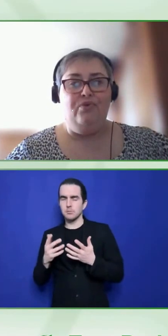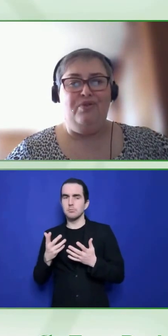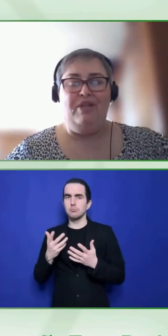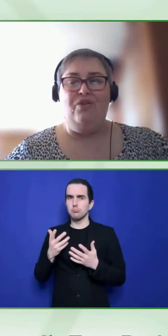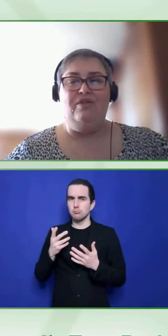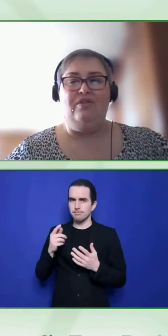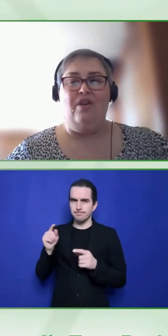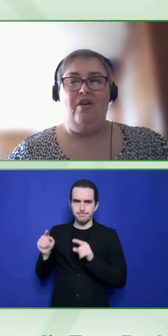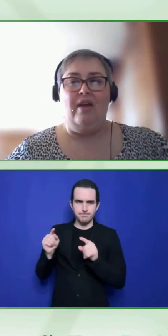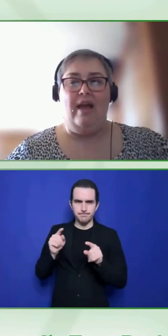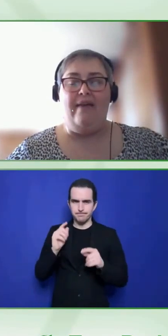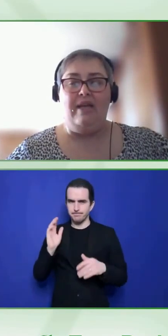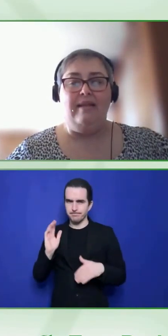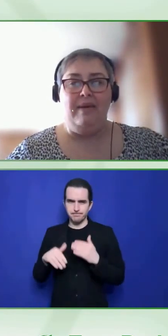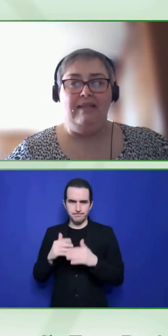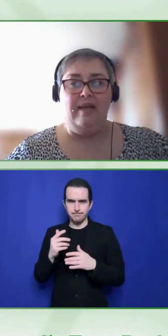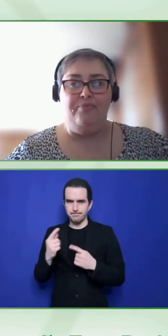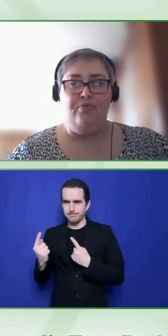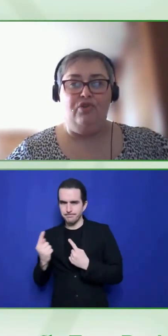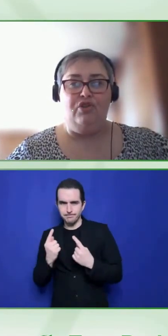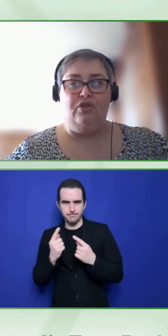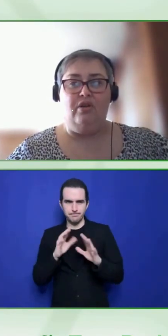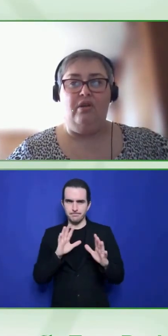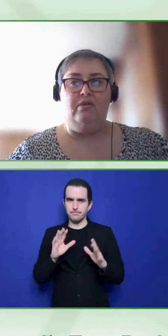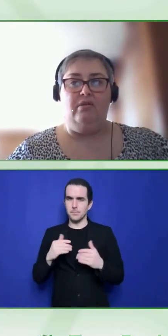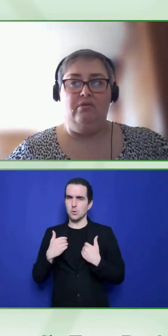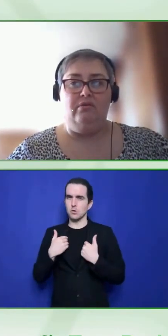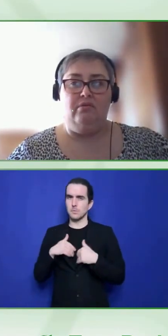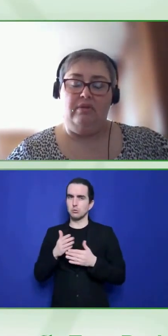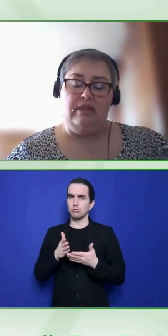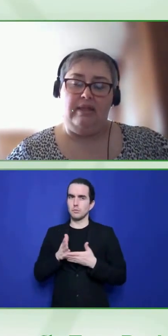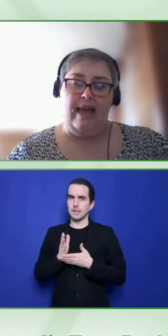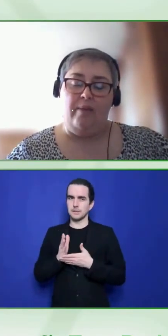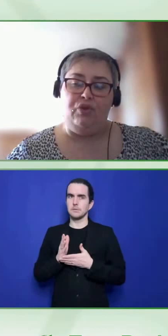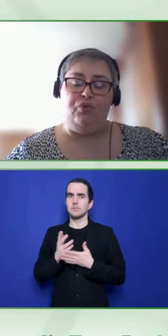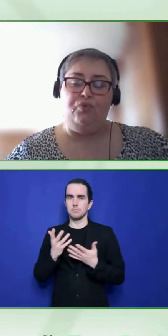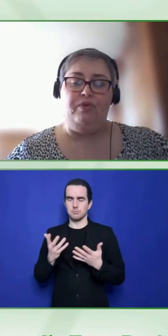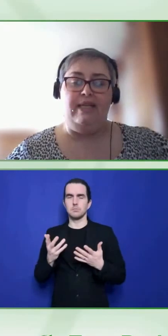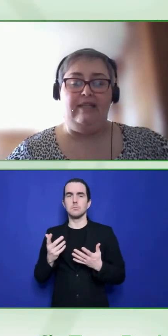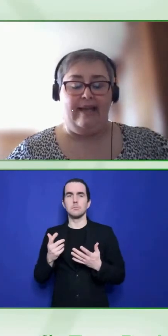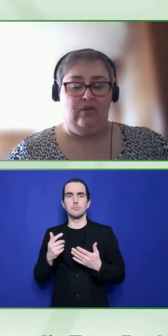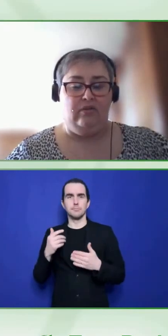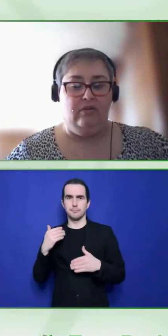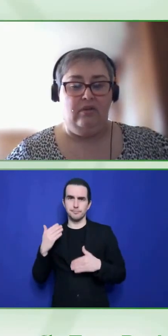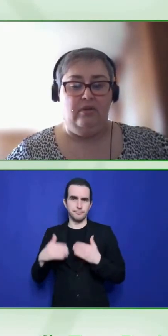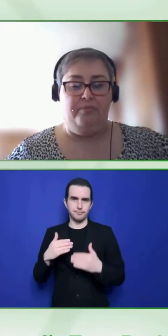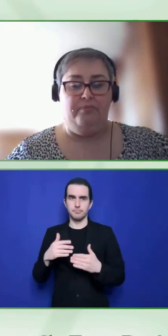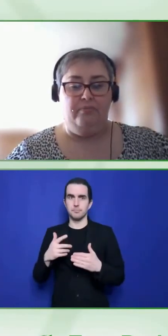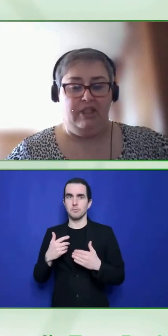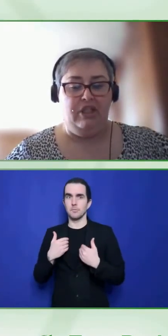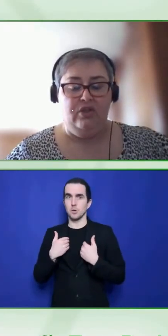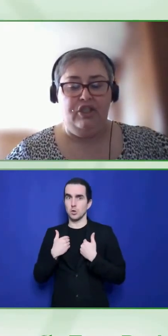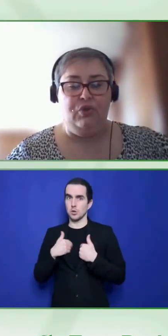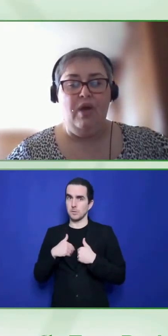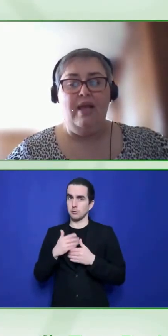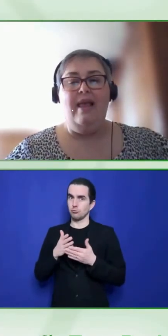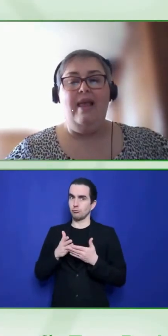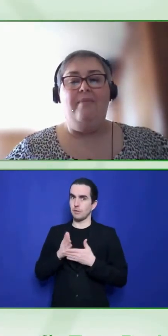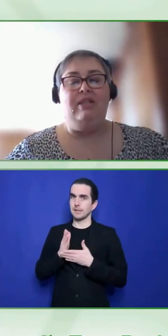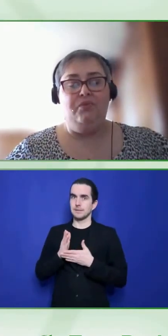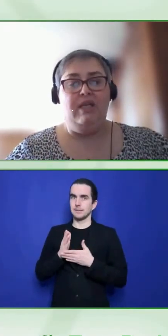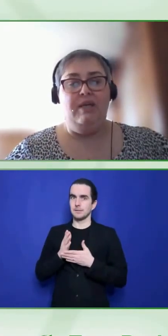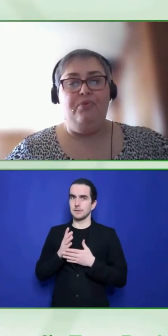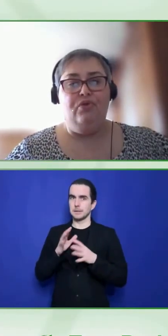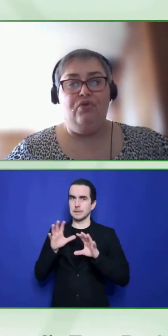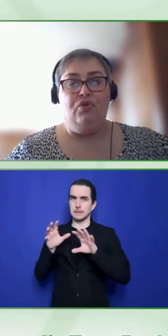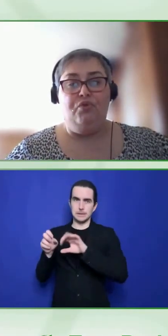extremely important because having a thematic approach helps to really tackle a particular issue,